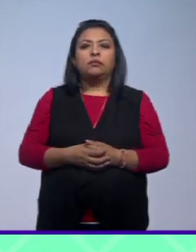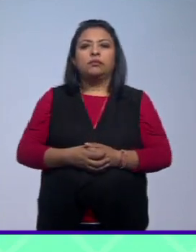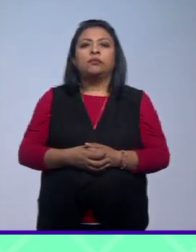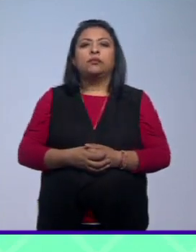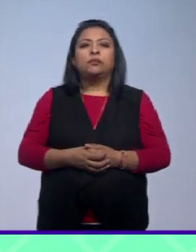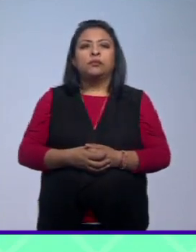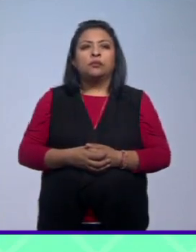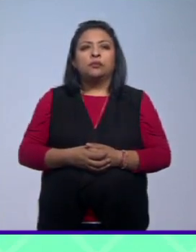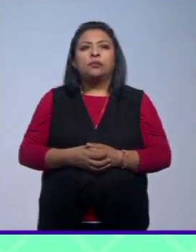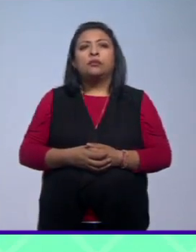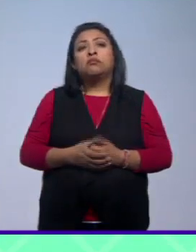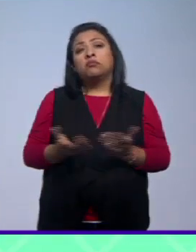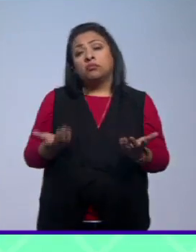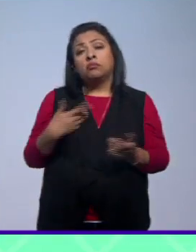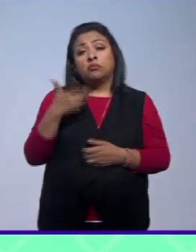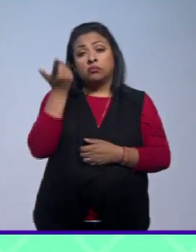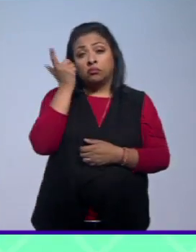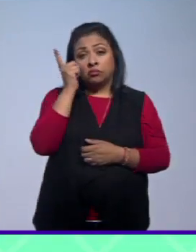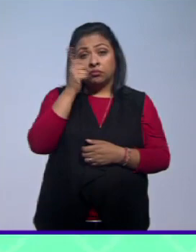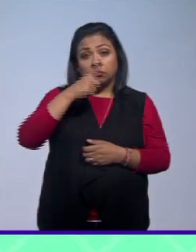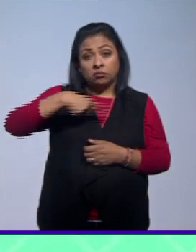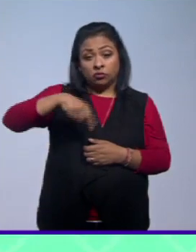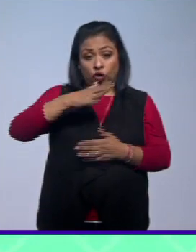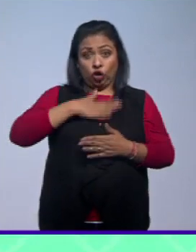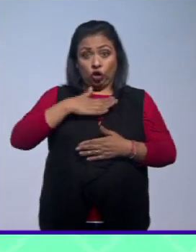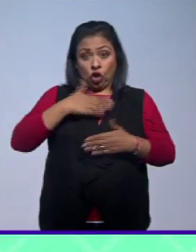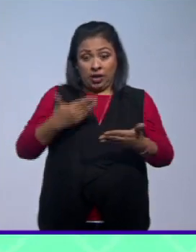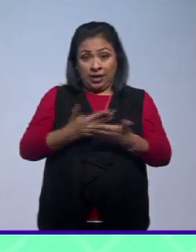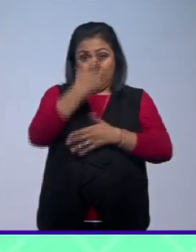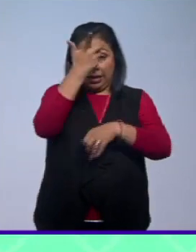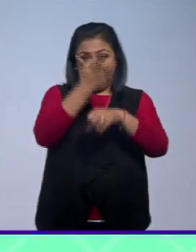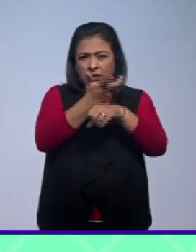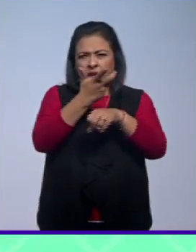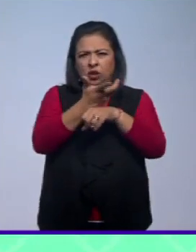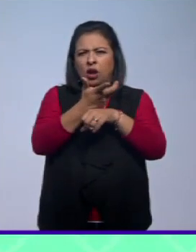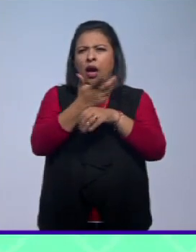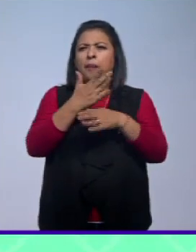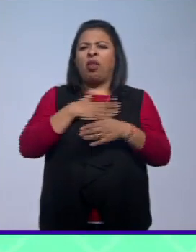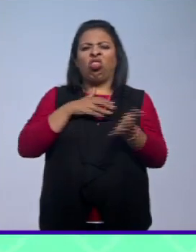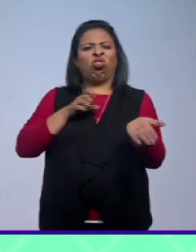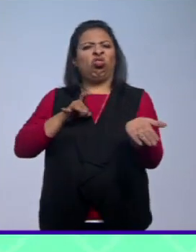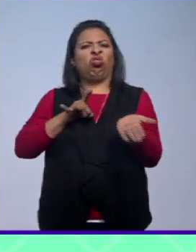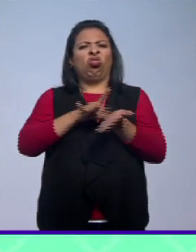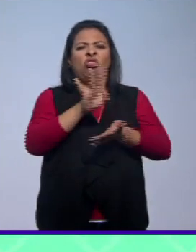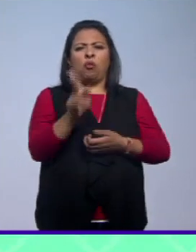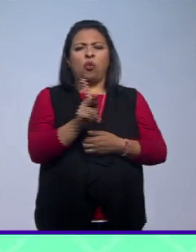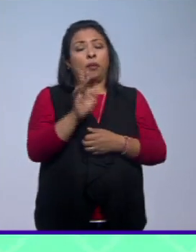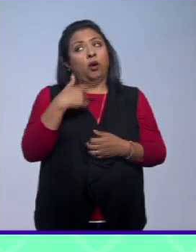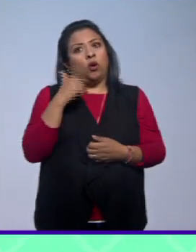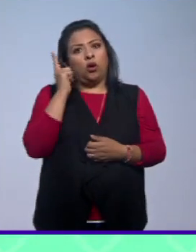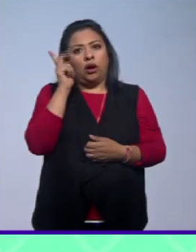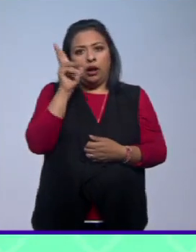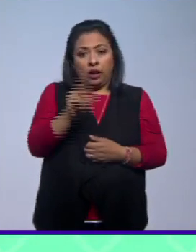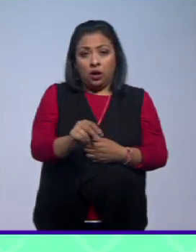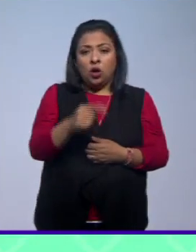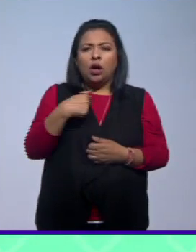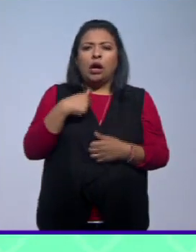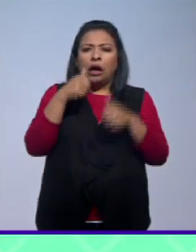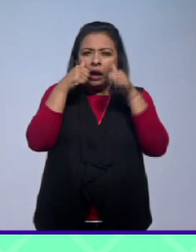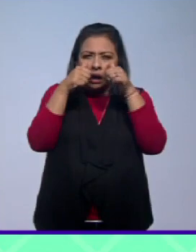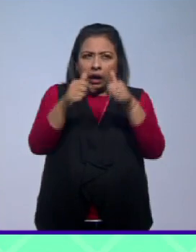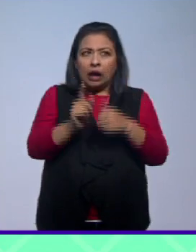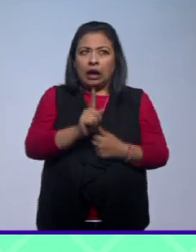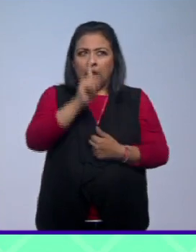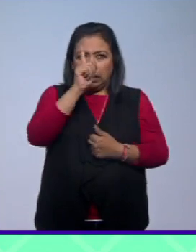Bueno, I would say I hope that as an American I'm not run out of the town you know on a rail and beaten